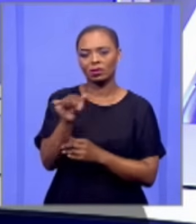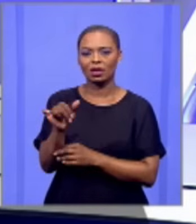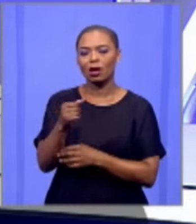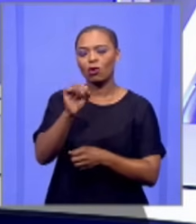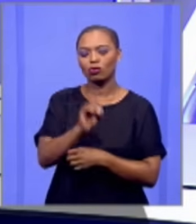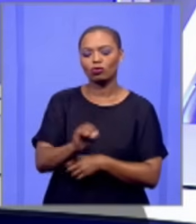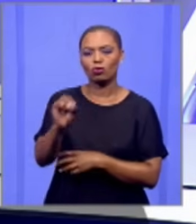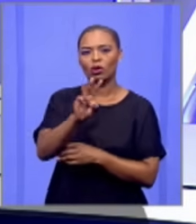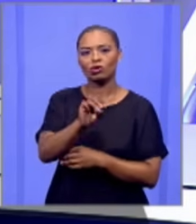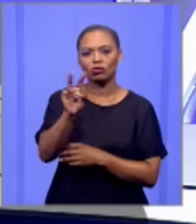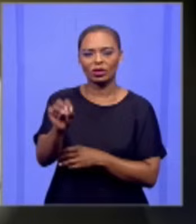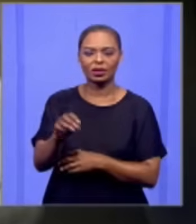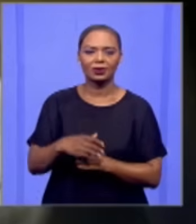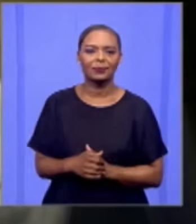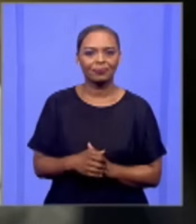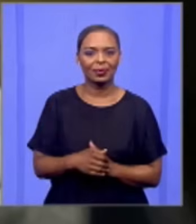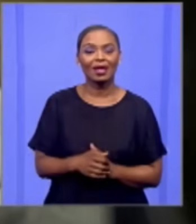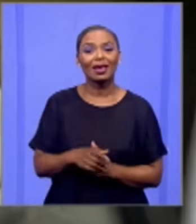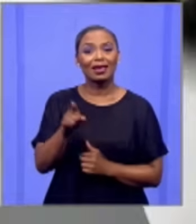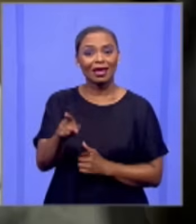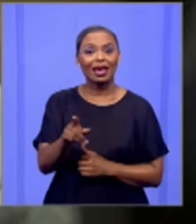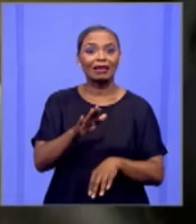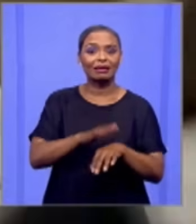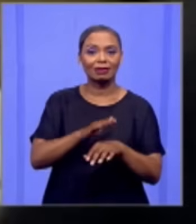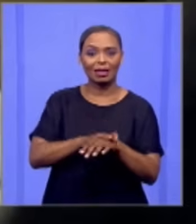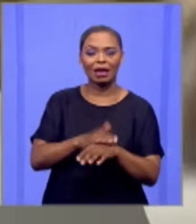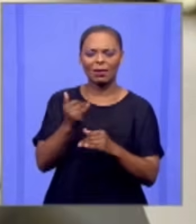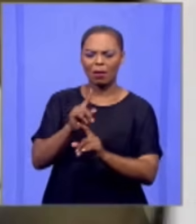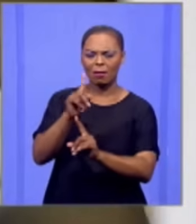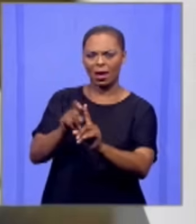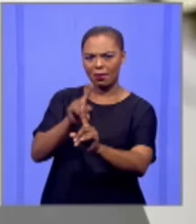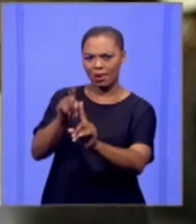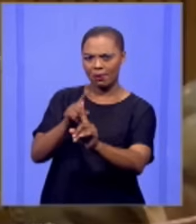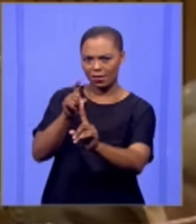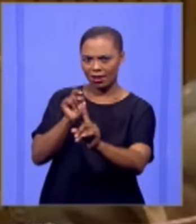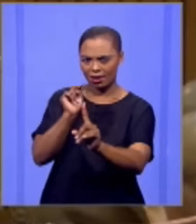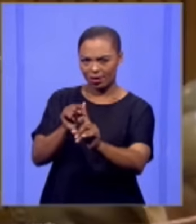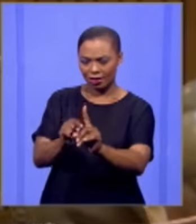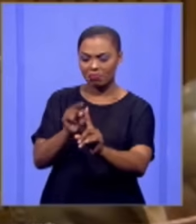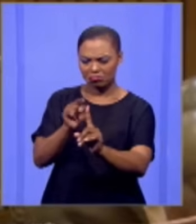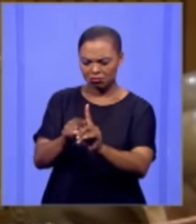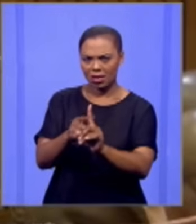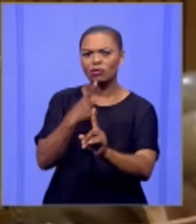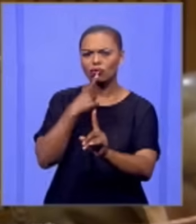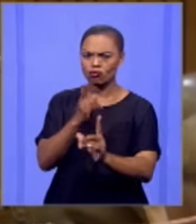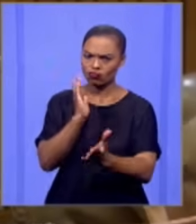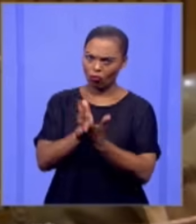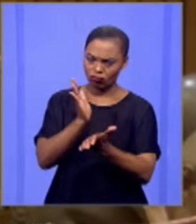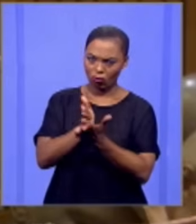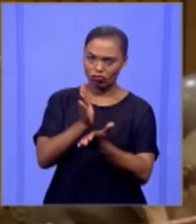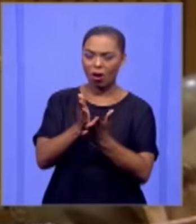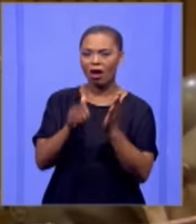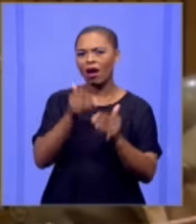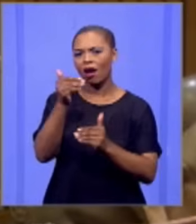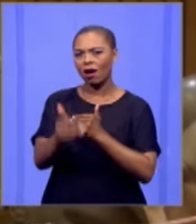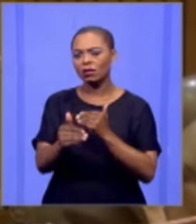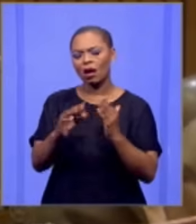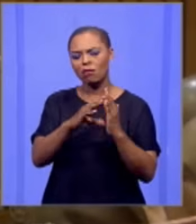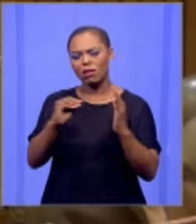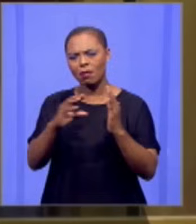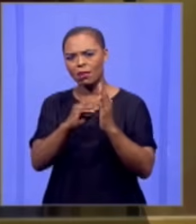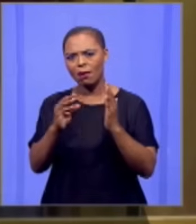ka 2020. Nakong ya ge a botšišwa, Sersanta Mogane o tiišeditše gore ka morago ga gore direkoto